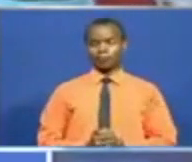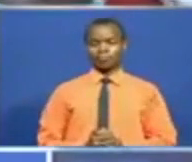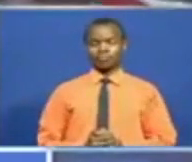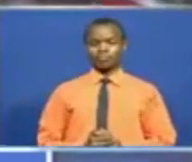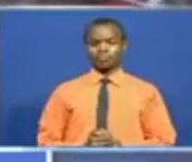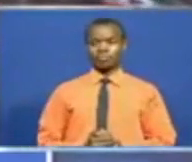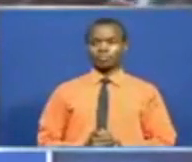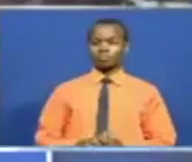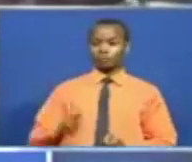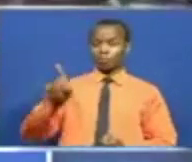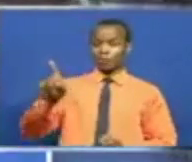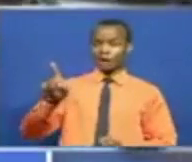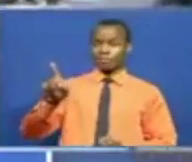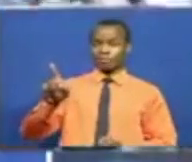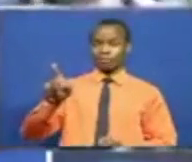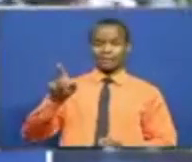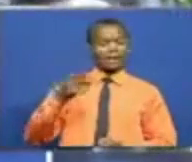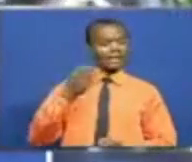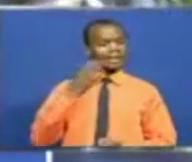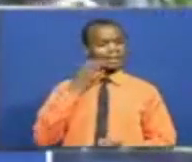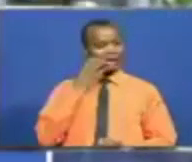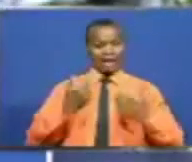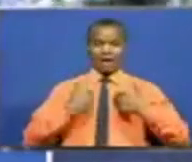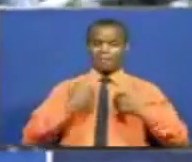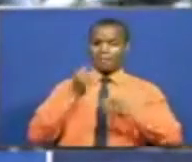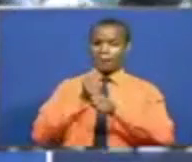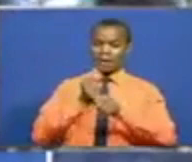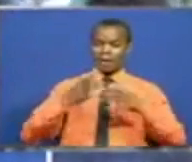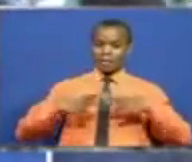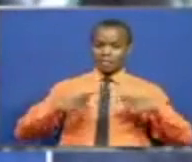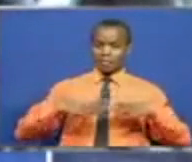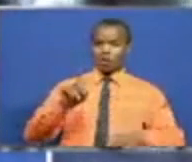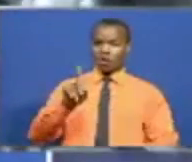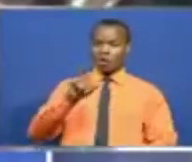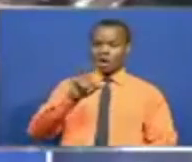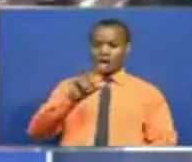It is sad act that has left locals of this tiny Kagongo village in shock.